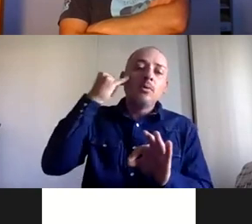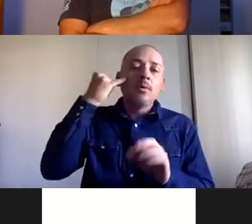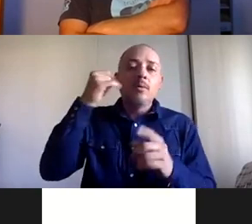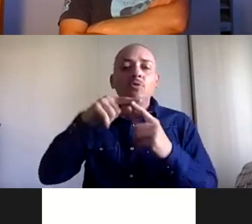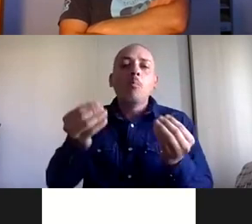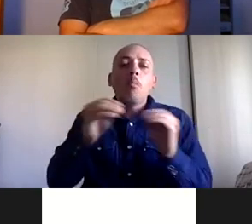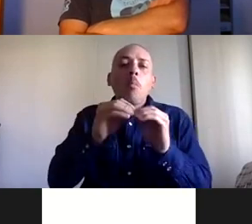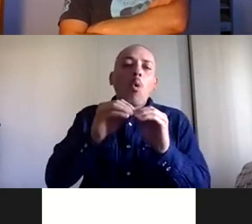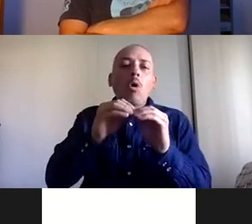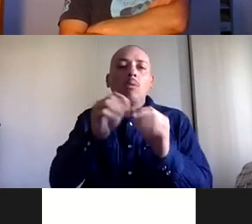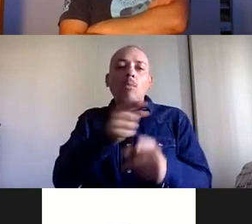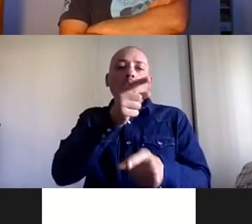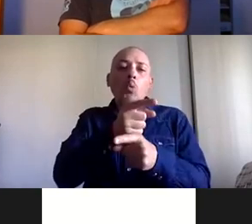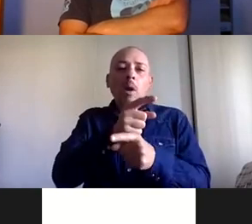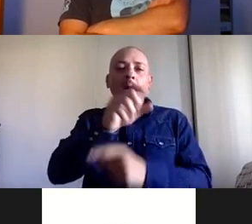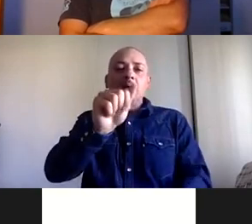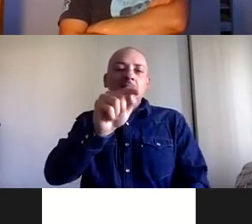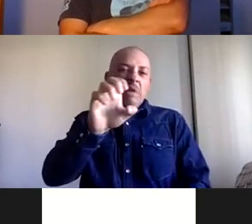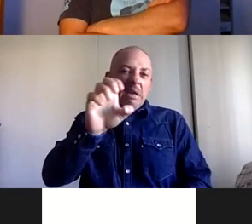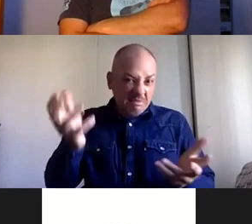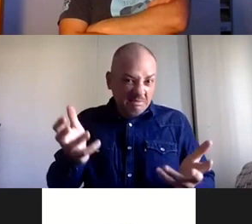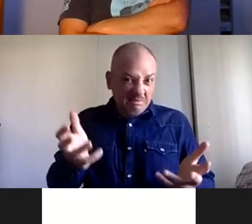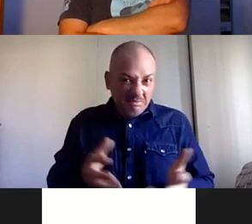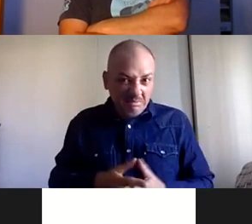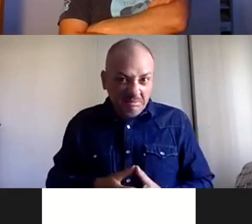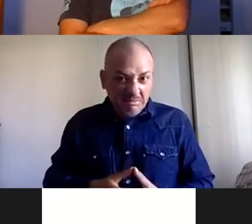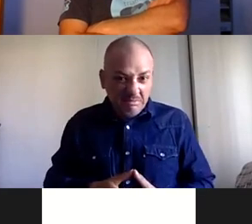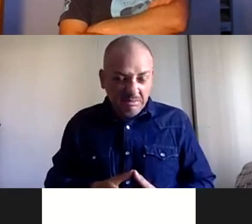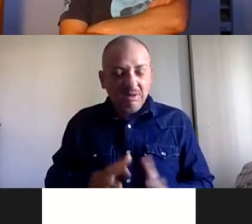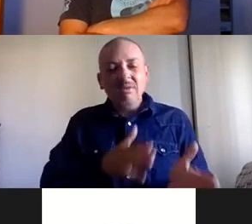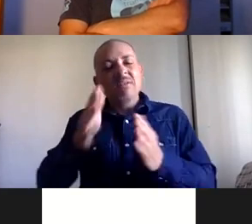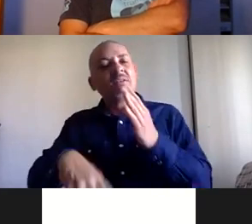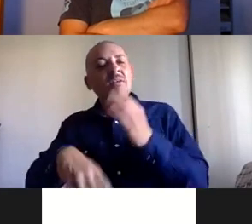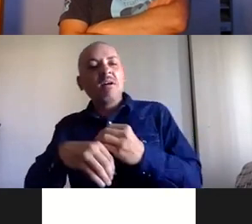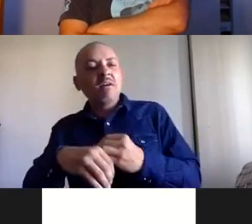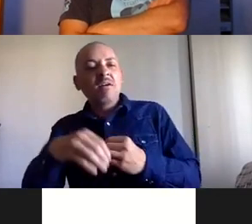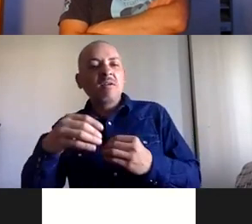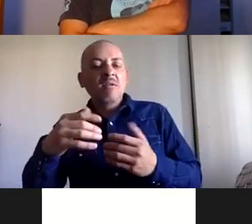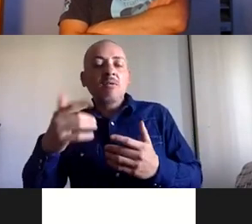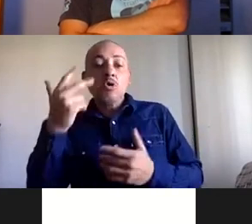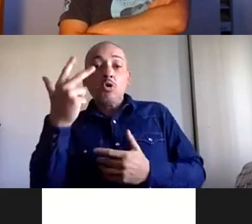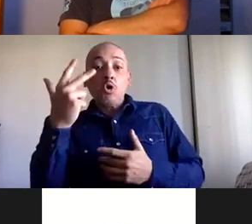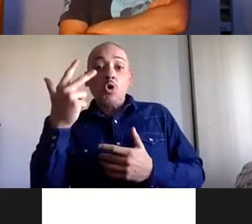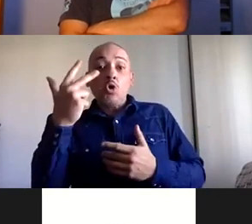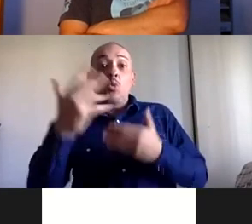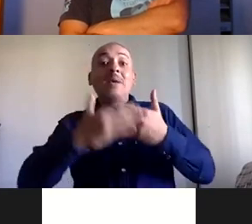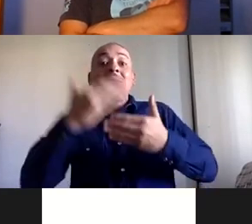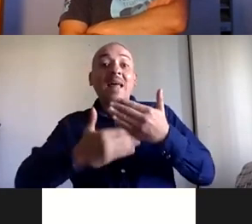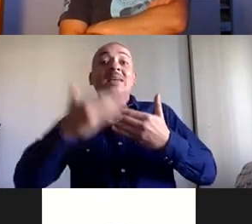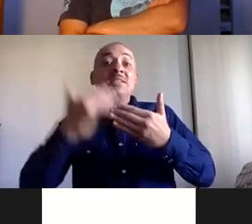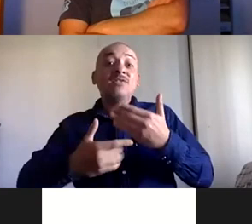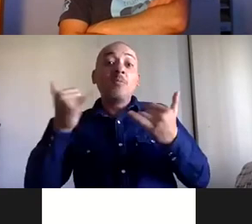correct state. So three slides from now, you'll be able to see